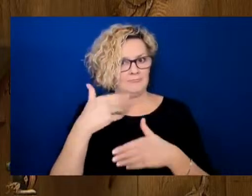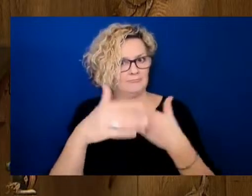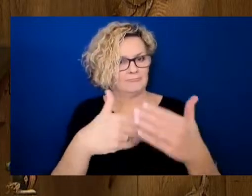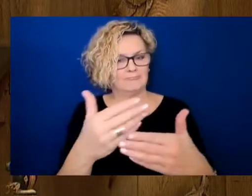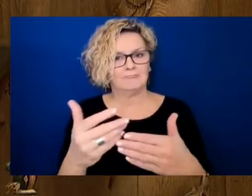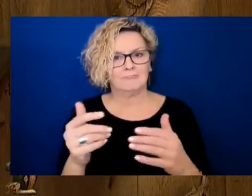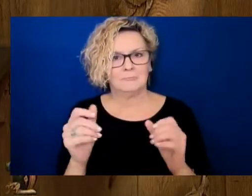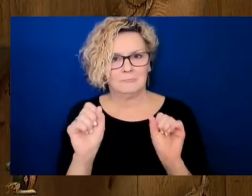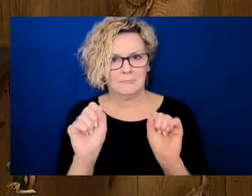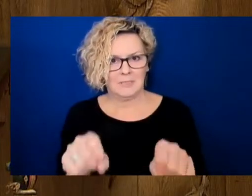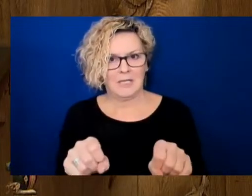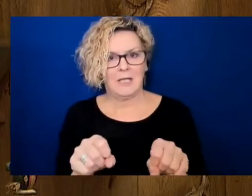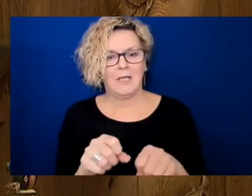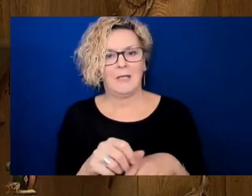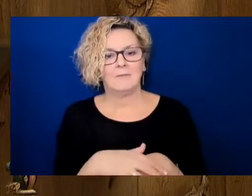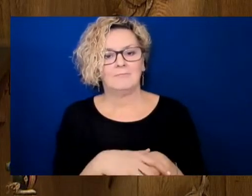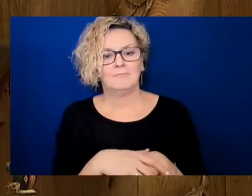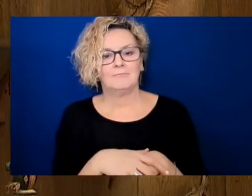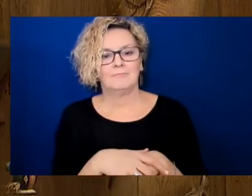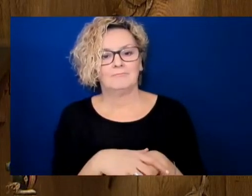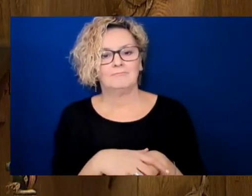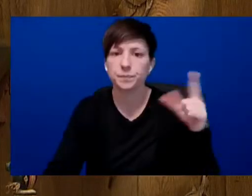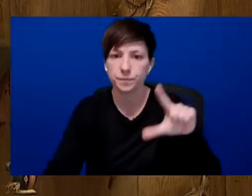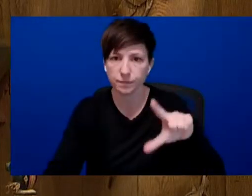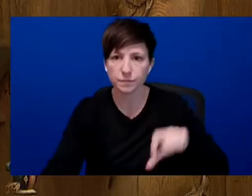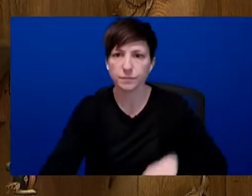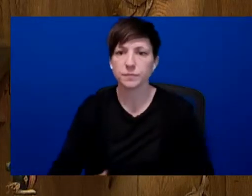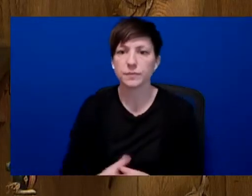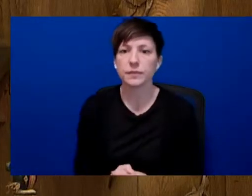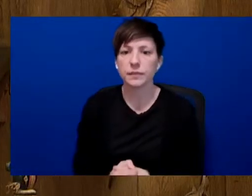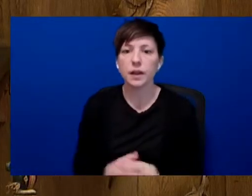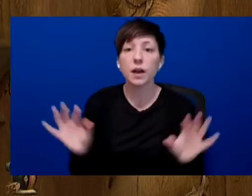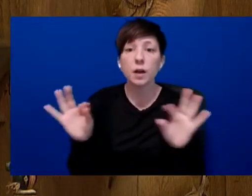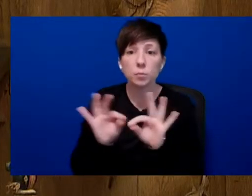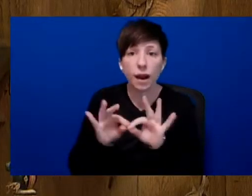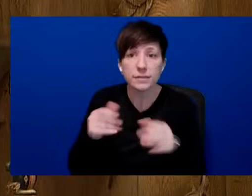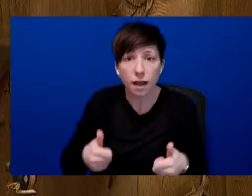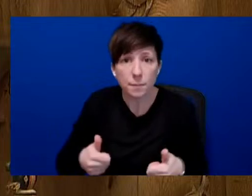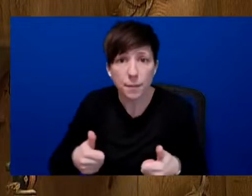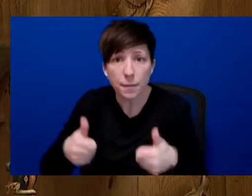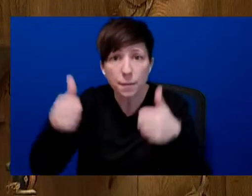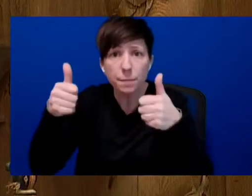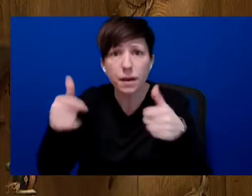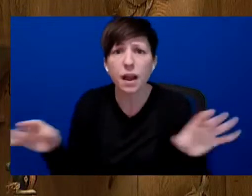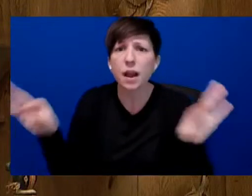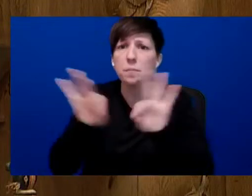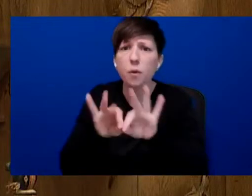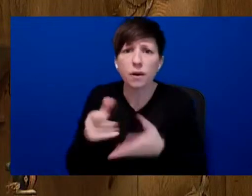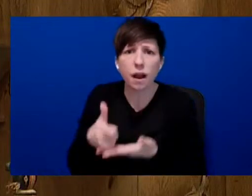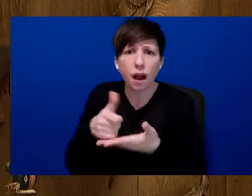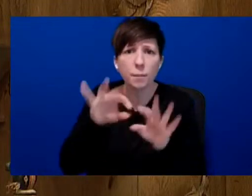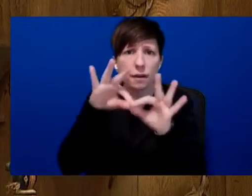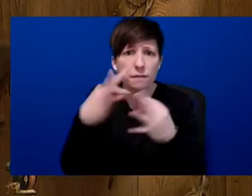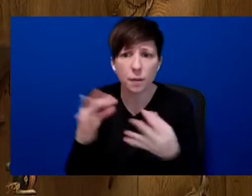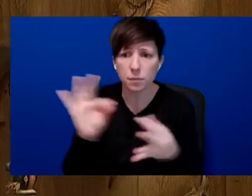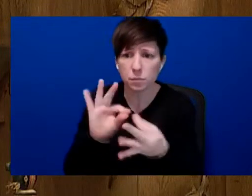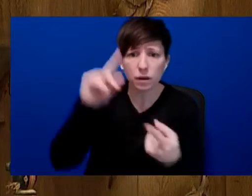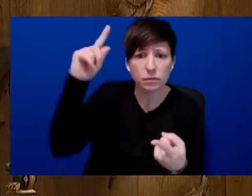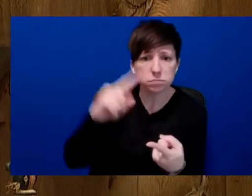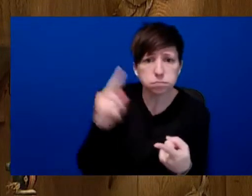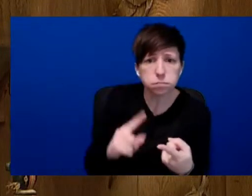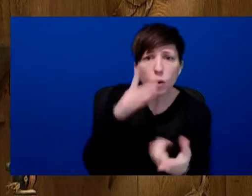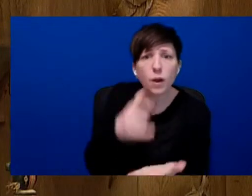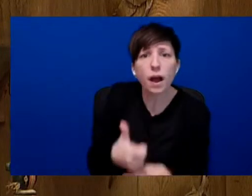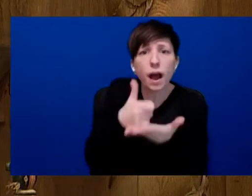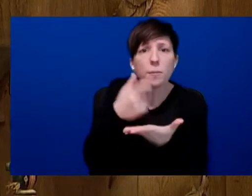sharply, helping people and families get costs down is key to building an economy that works for everyone.